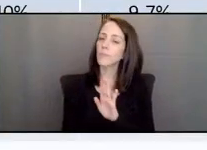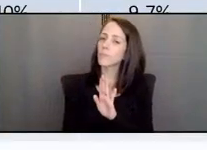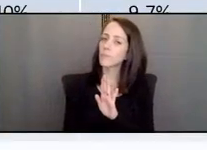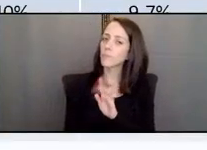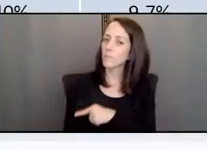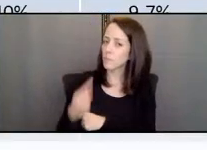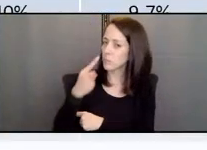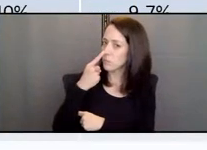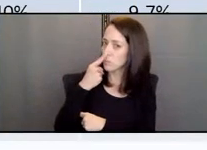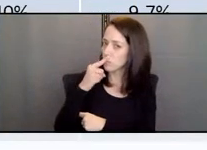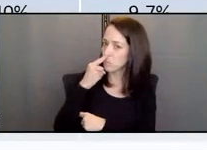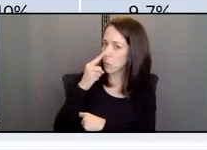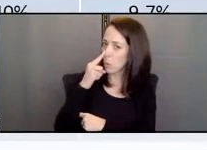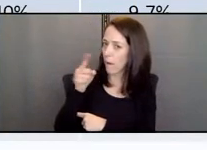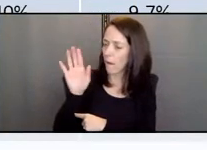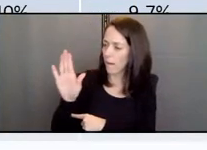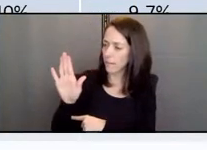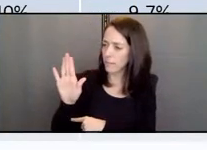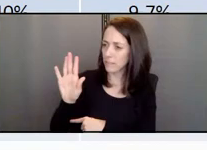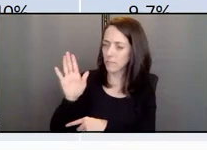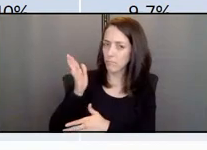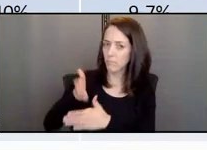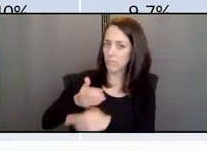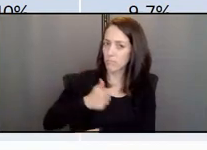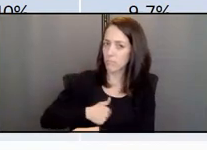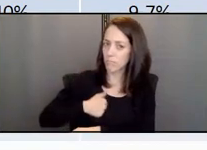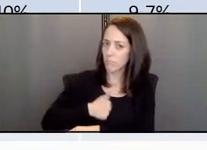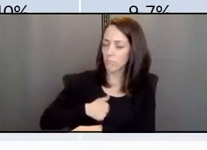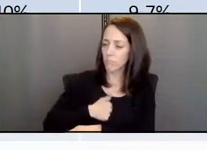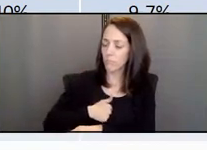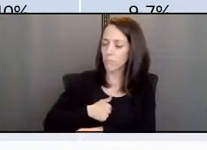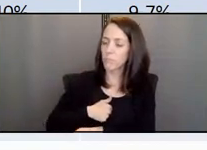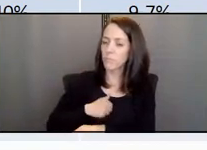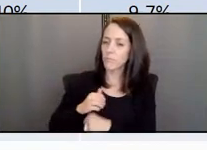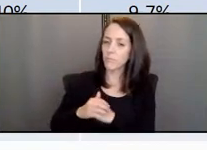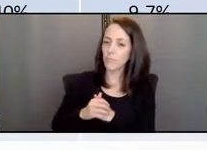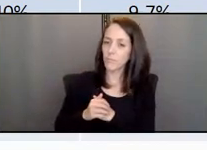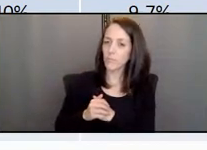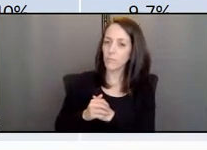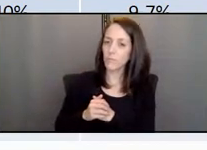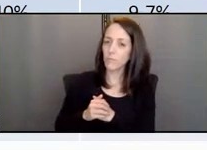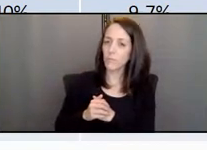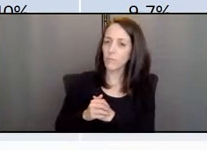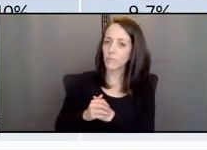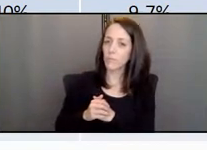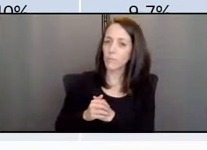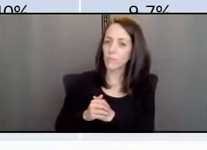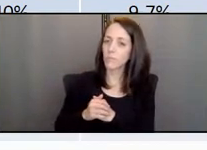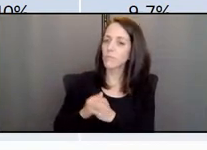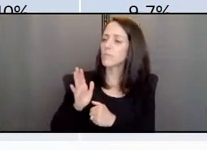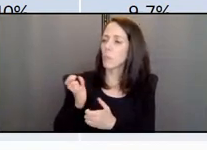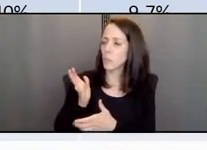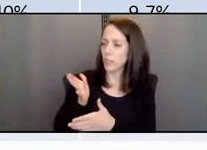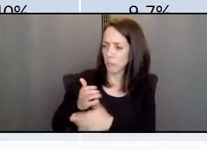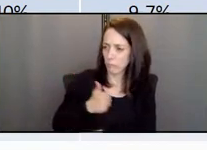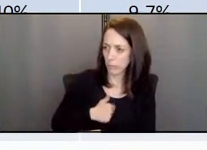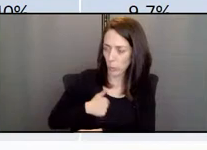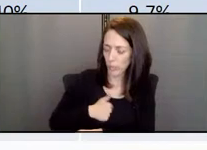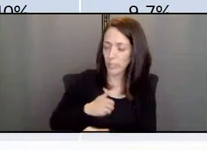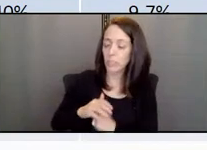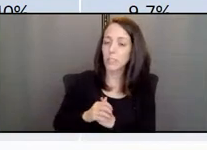get too far away from the humility and the interaction with the community, I wanted to interrupt you, so I apologize. But